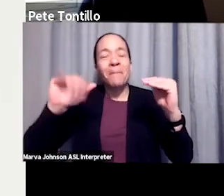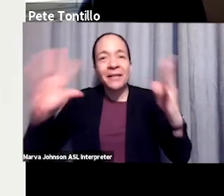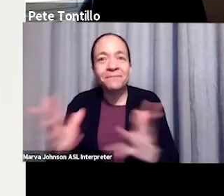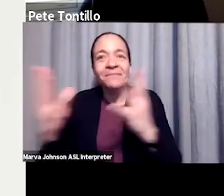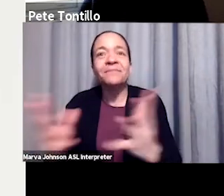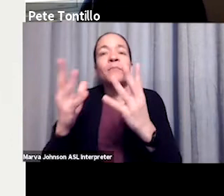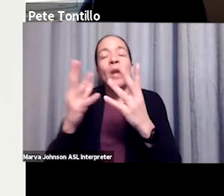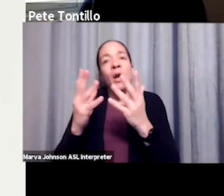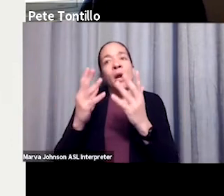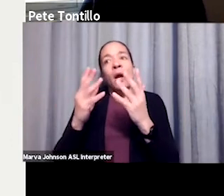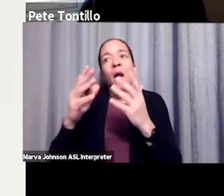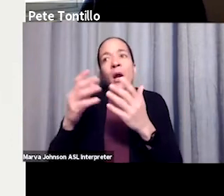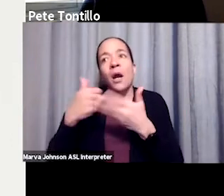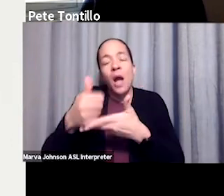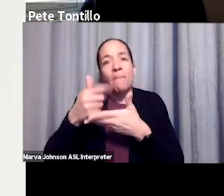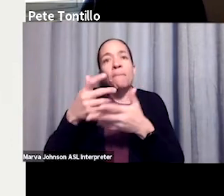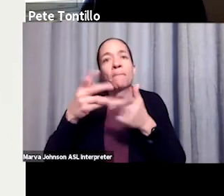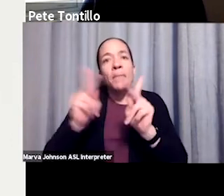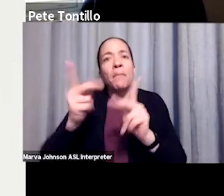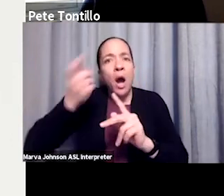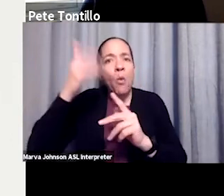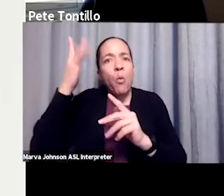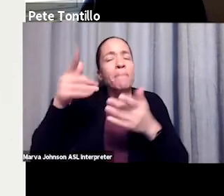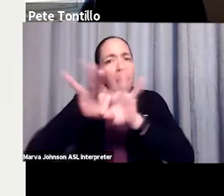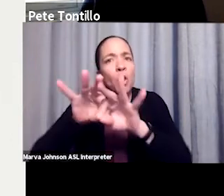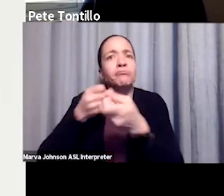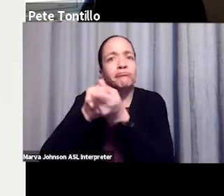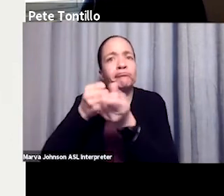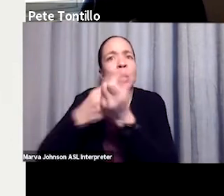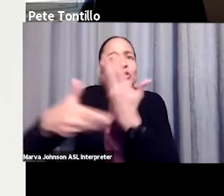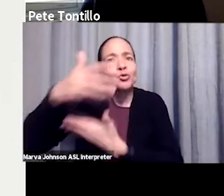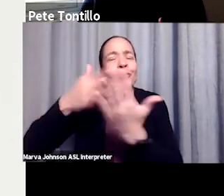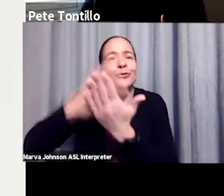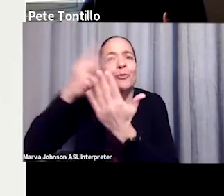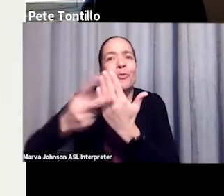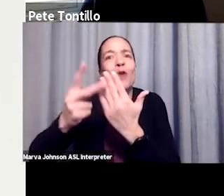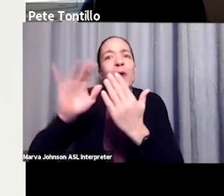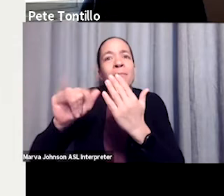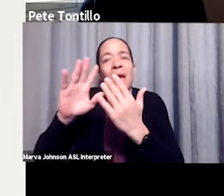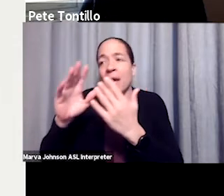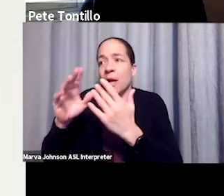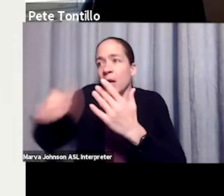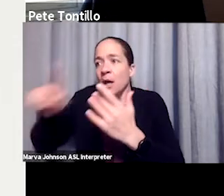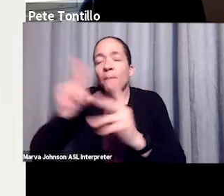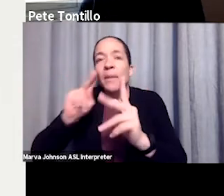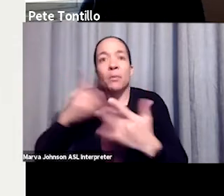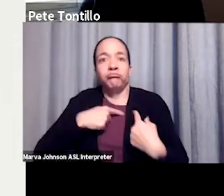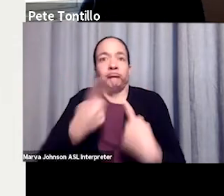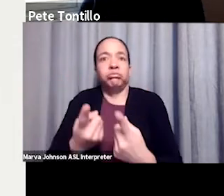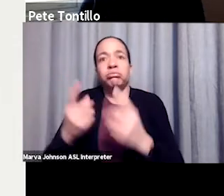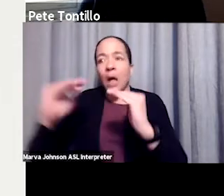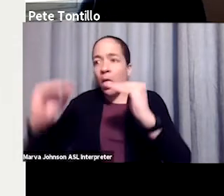responsibility, support social policies and programs that create a more level playing field, by making sure they hear more stories about